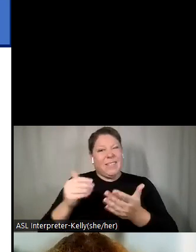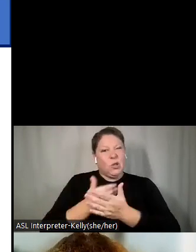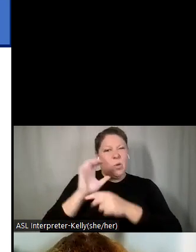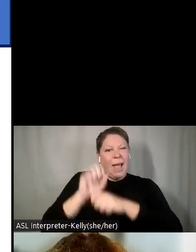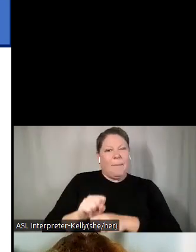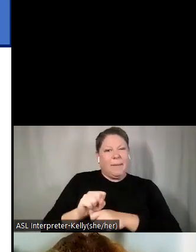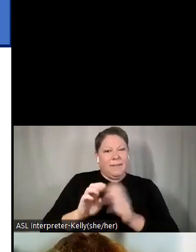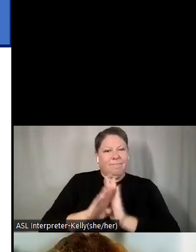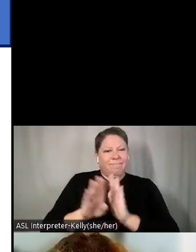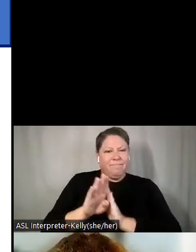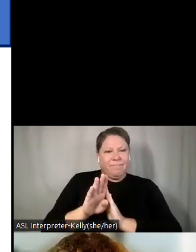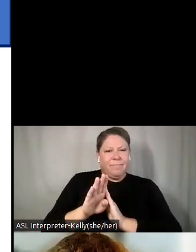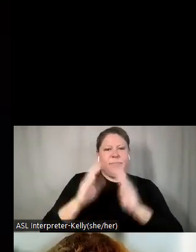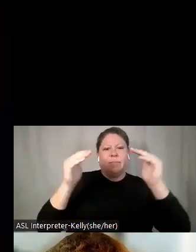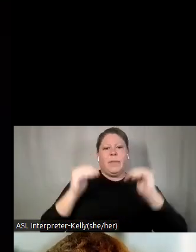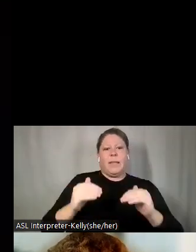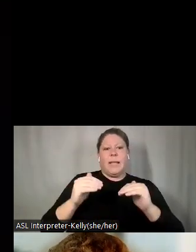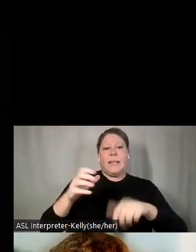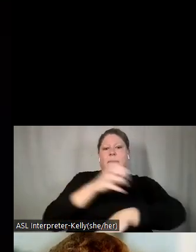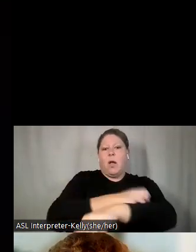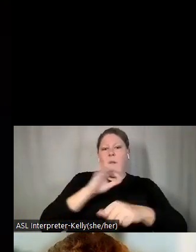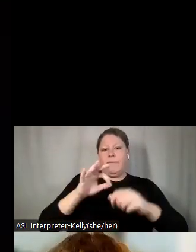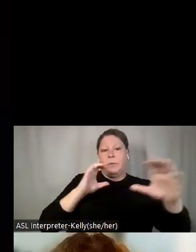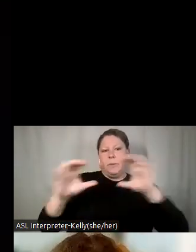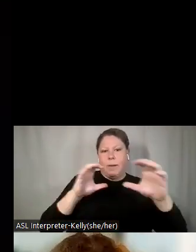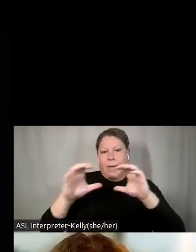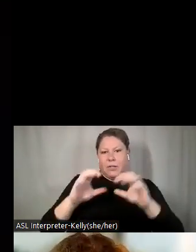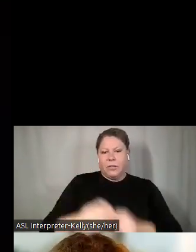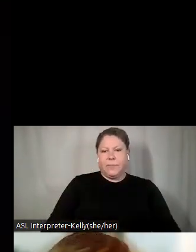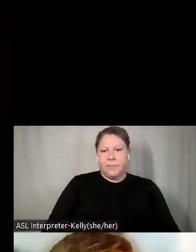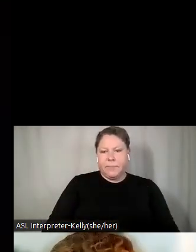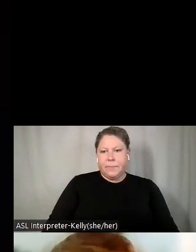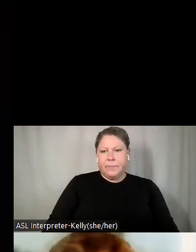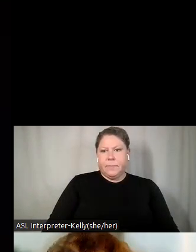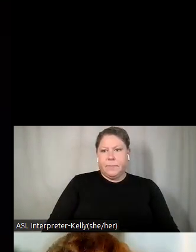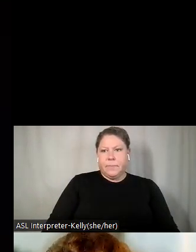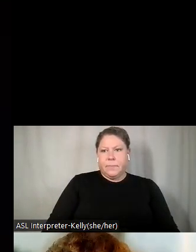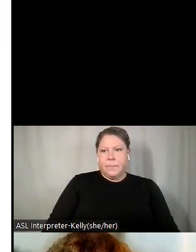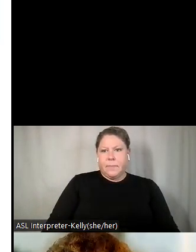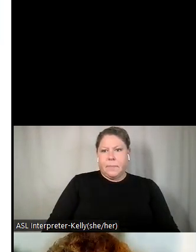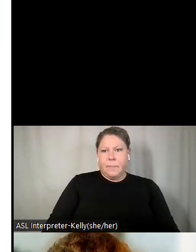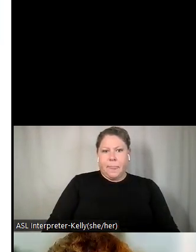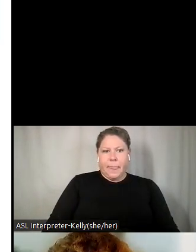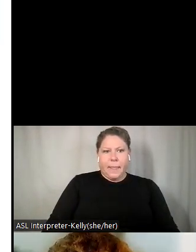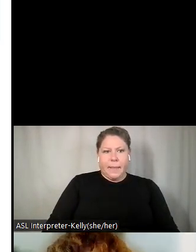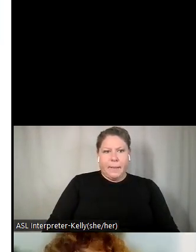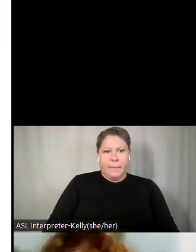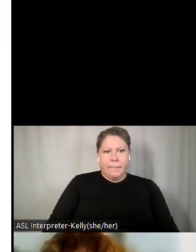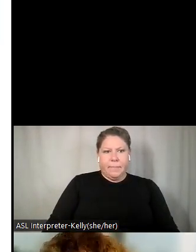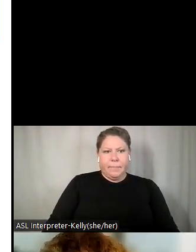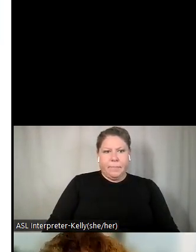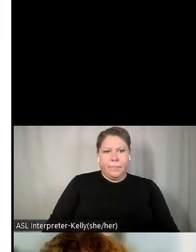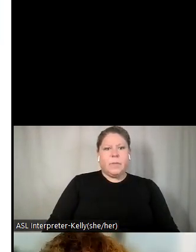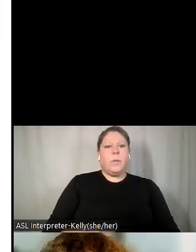communications. Next slide, please. I think do we have one more? Can you pass this one to the actual list? There we